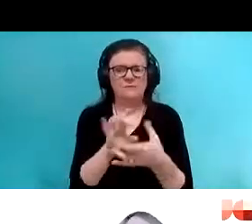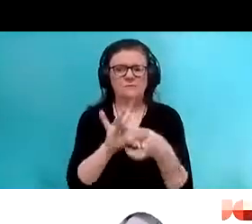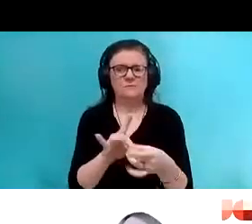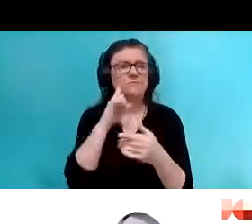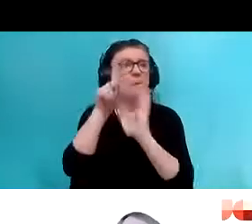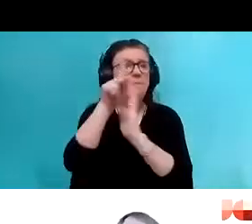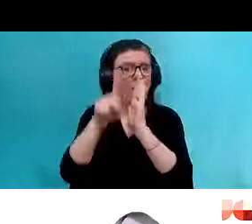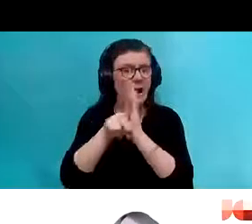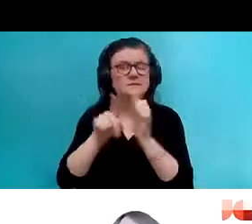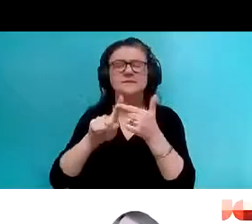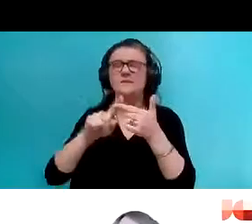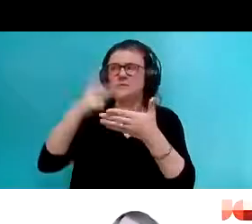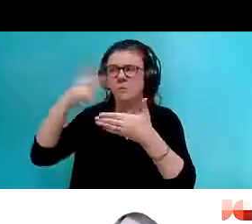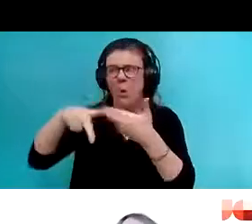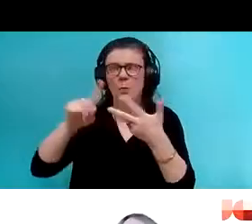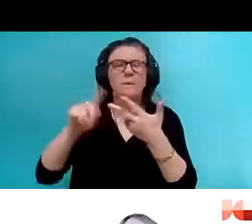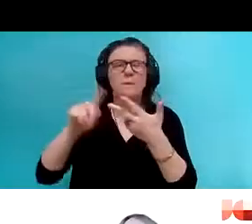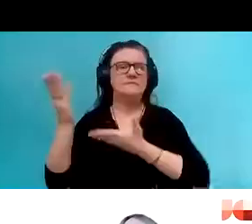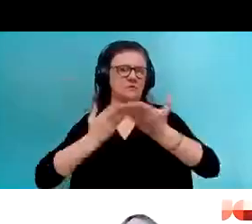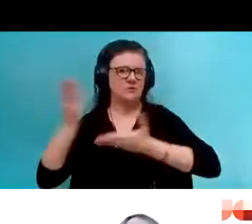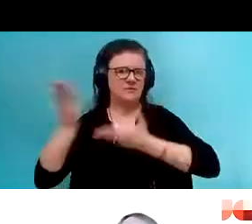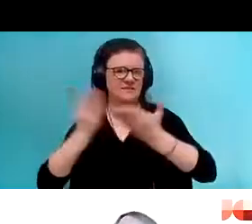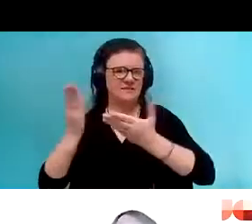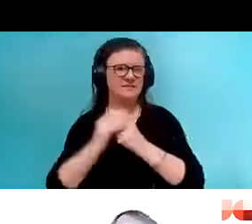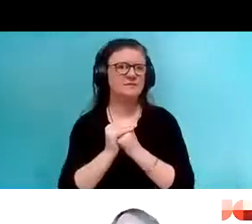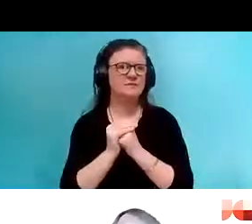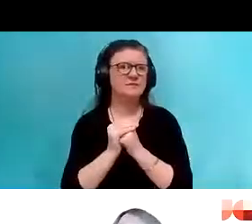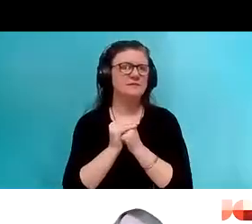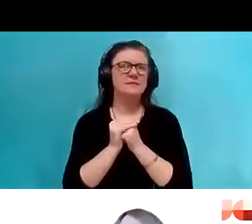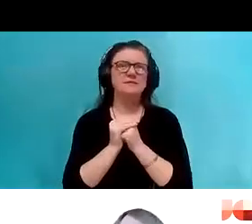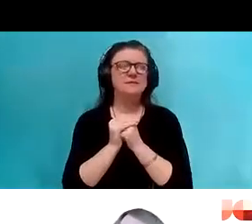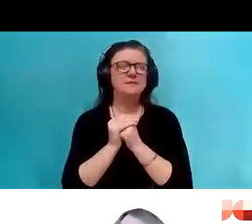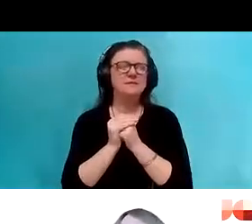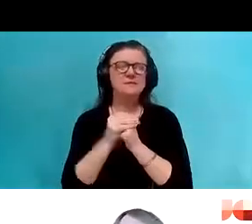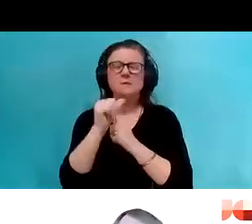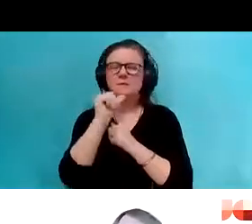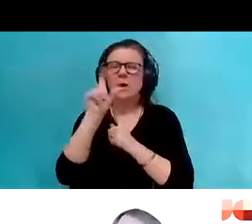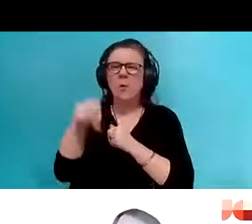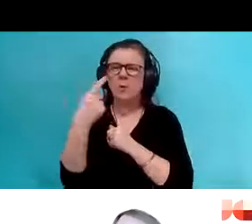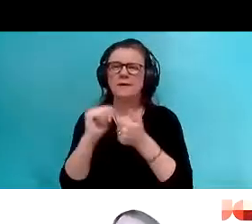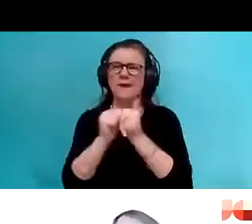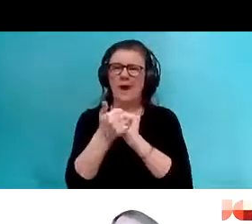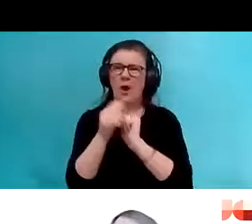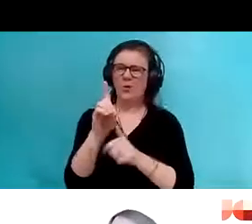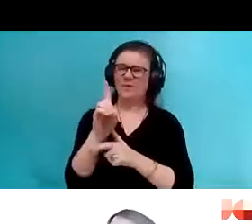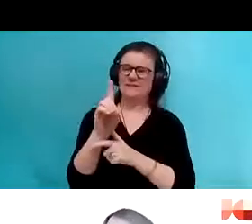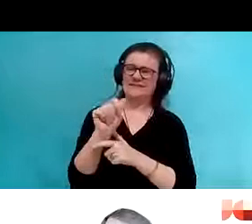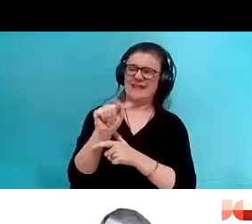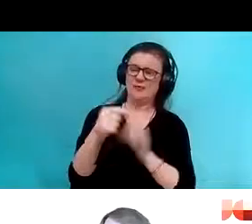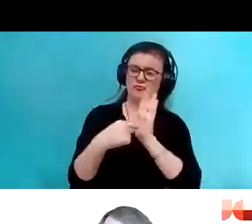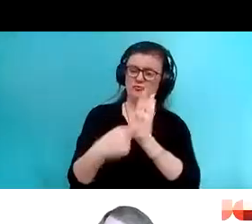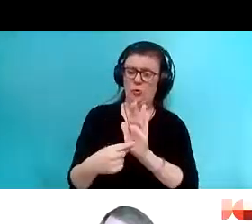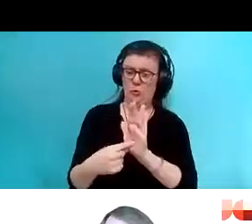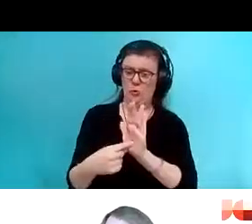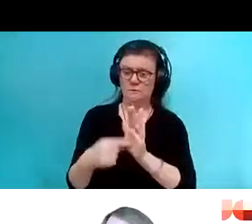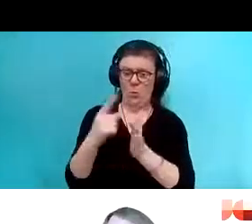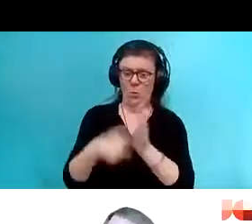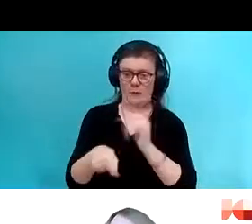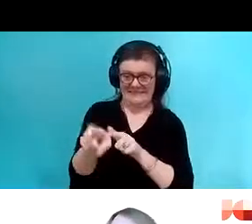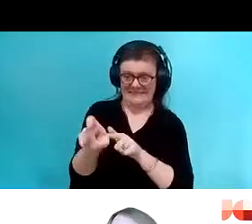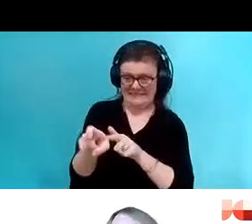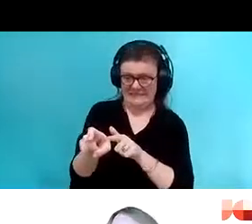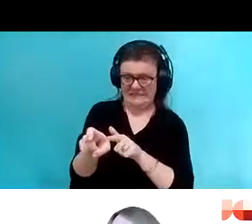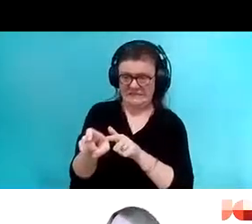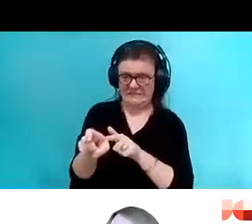policies, programs and services. But this isn't really just about how data can shine a light on what needs to be done. It's about